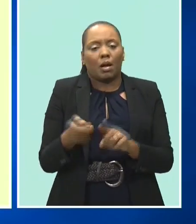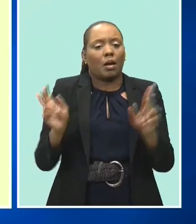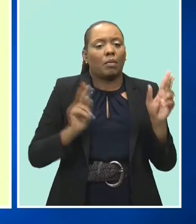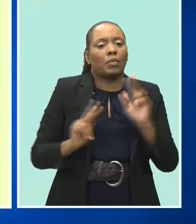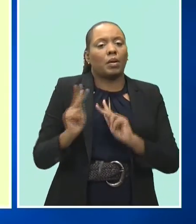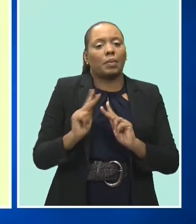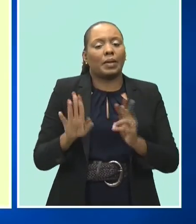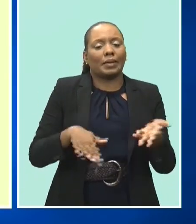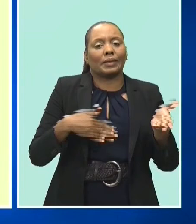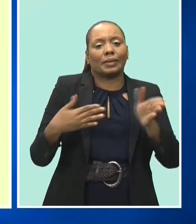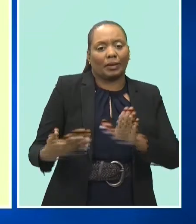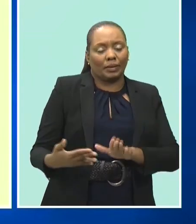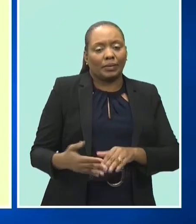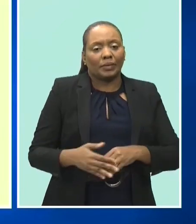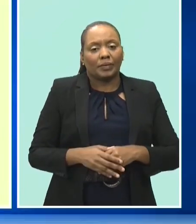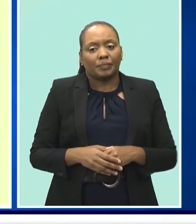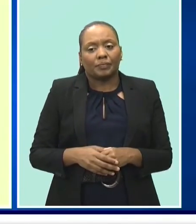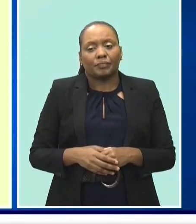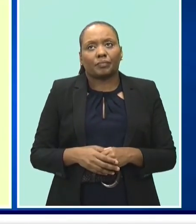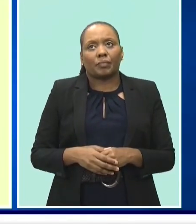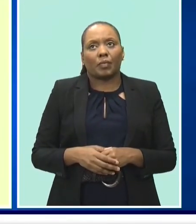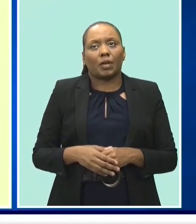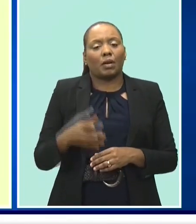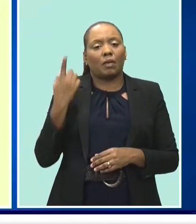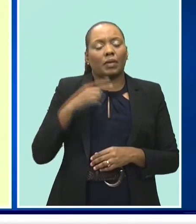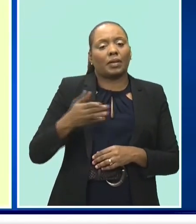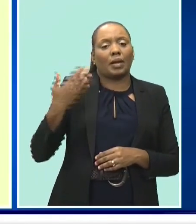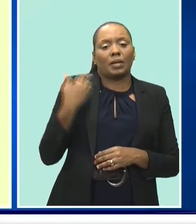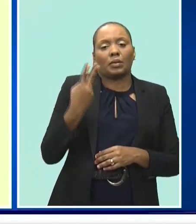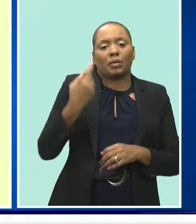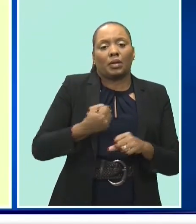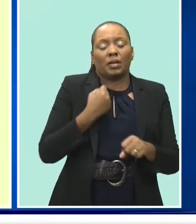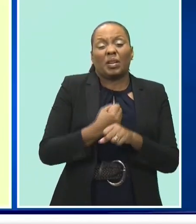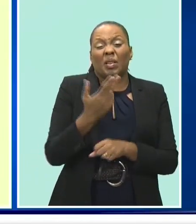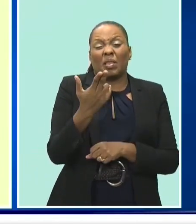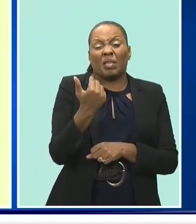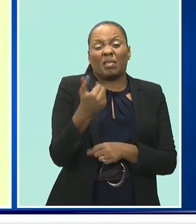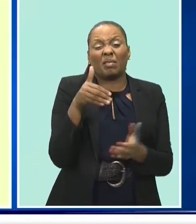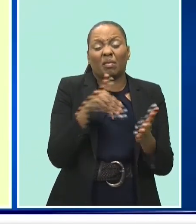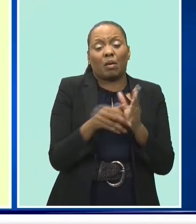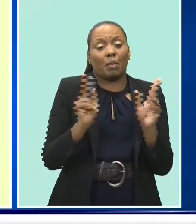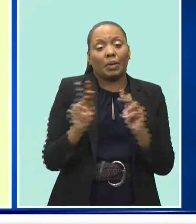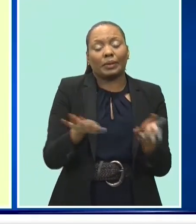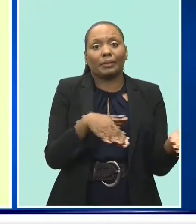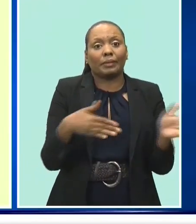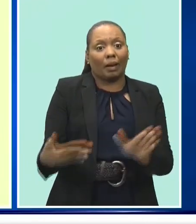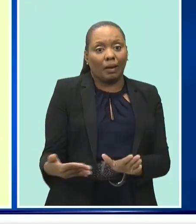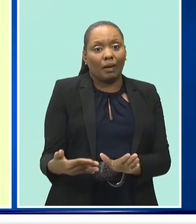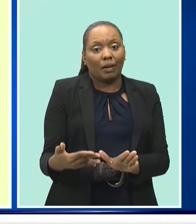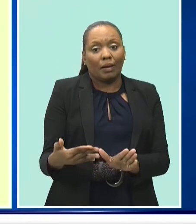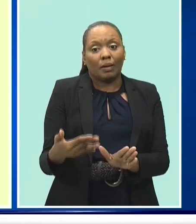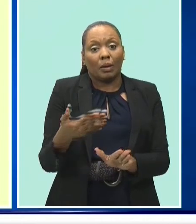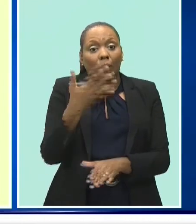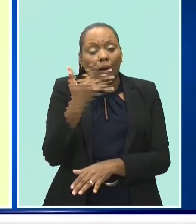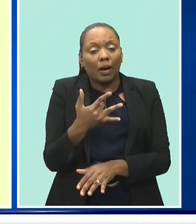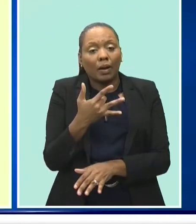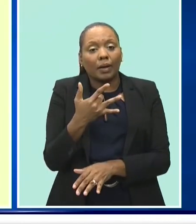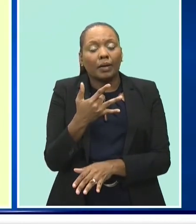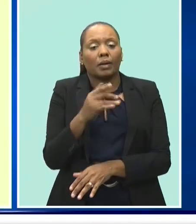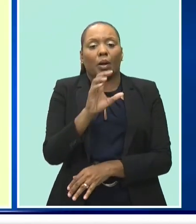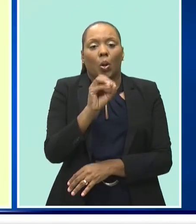Between 2016 and 18, in 2 years, we had over 13,000 deaths in Canada related to opioid